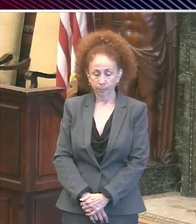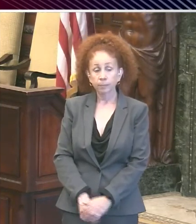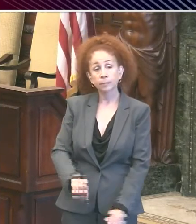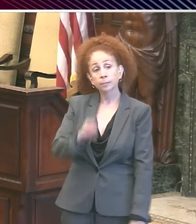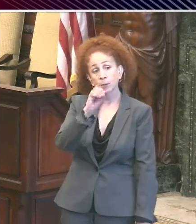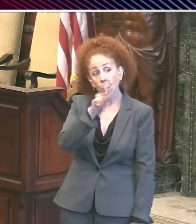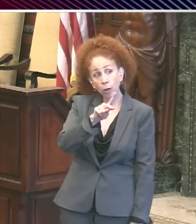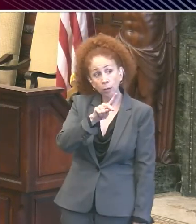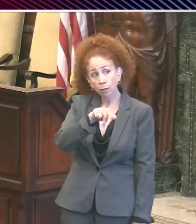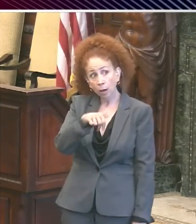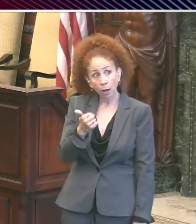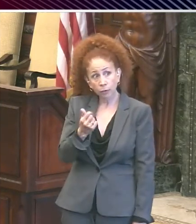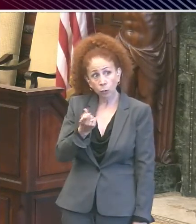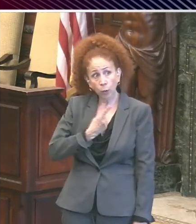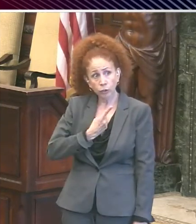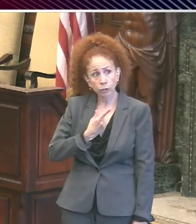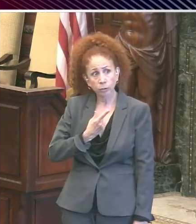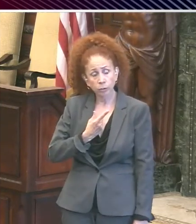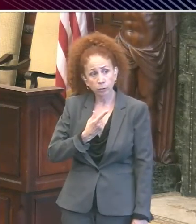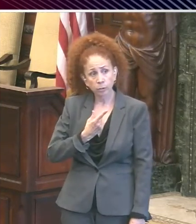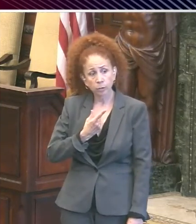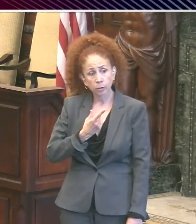Okay, Martin, did you have any other questions?